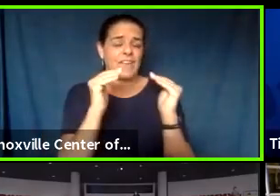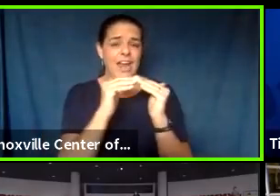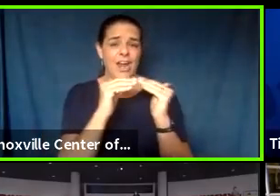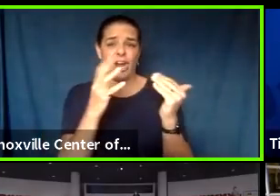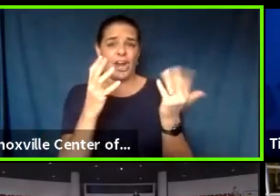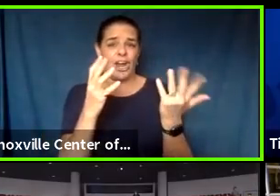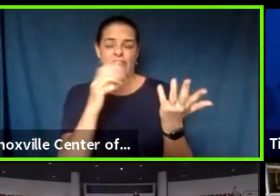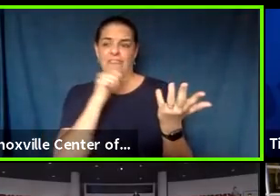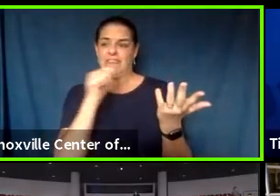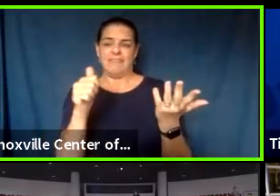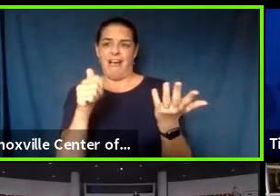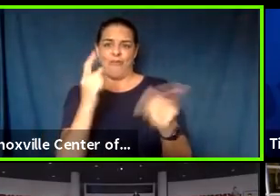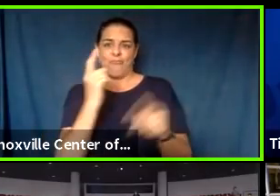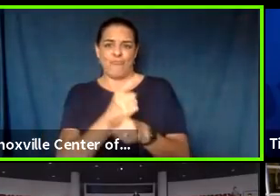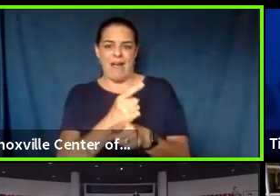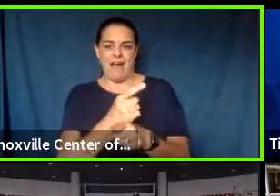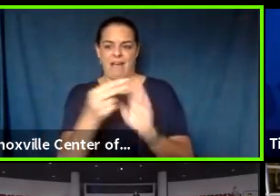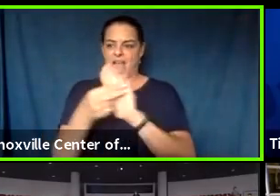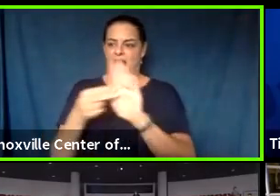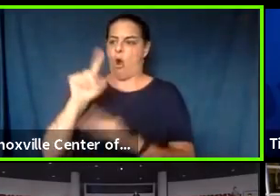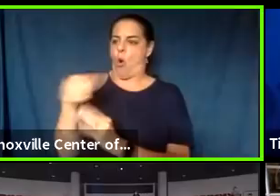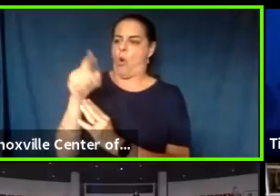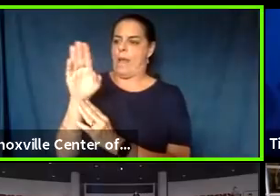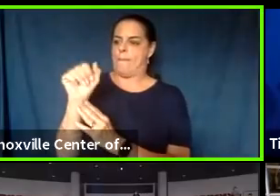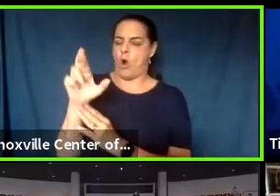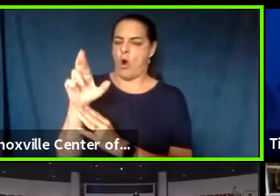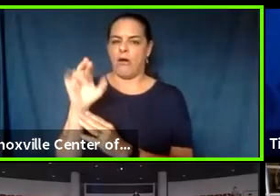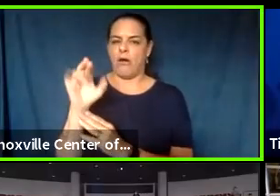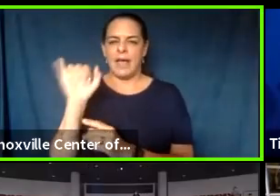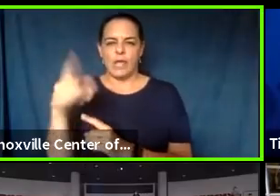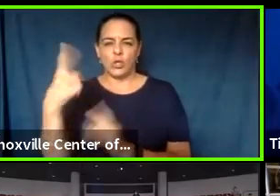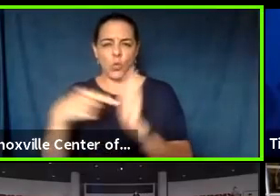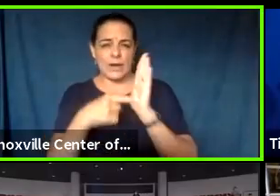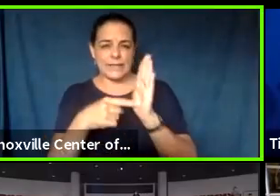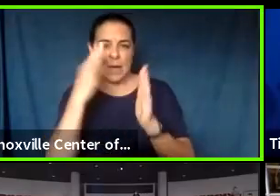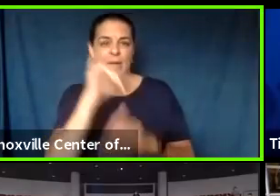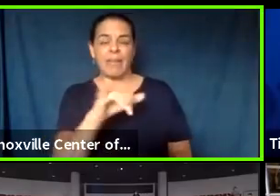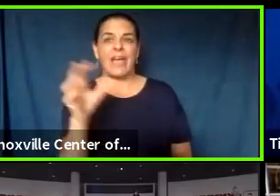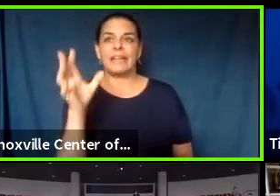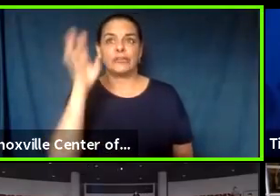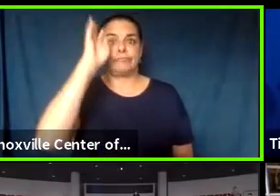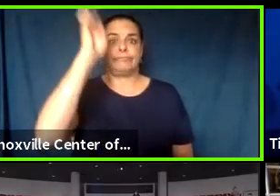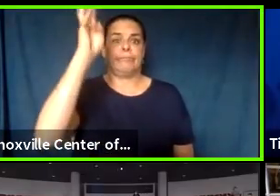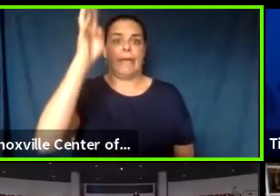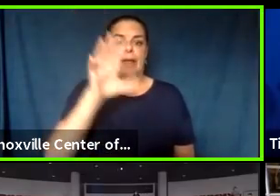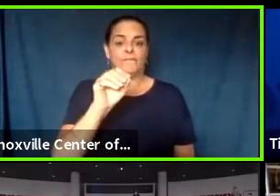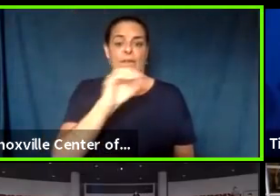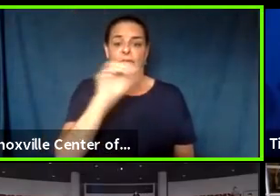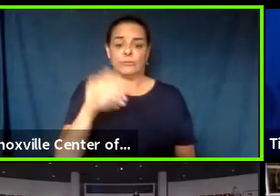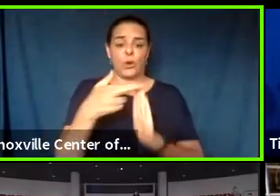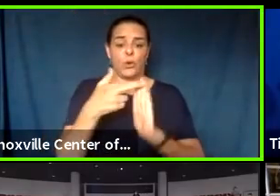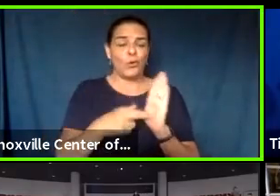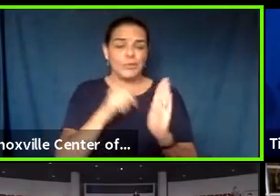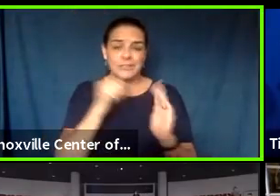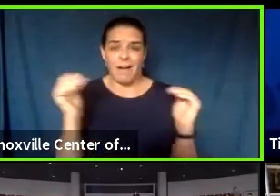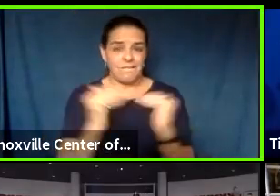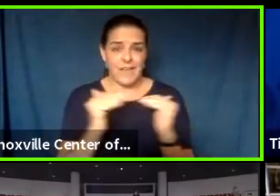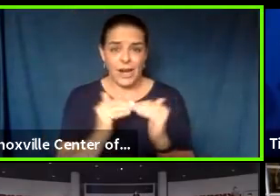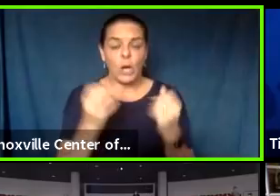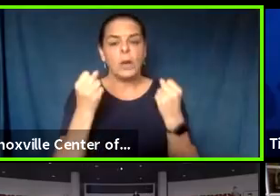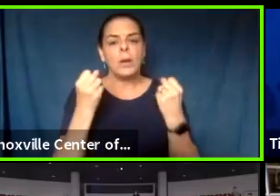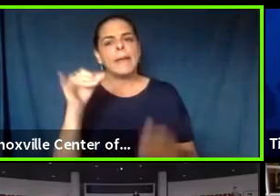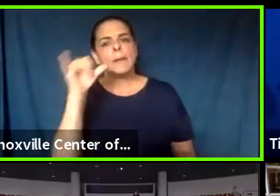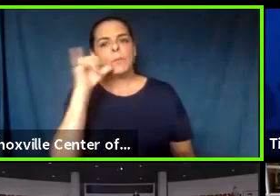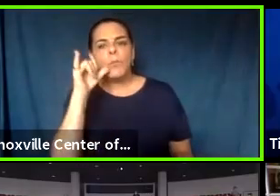bar. Sapphire is an example of why this arbitrary 50% ruling is unfair. There are many bars and breweries